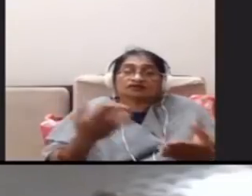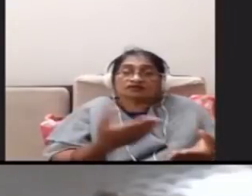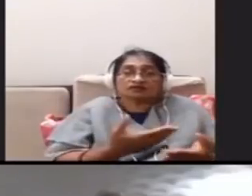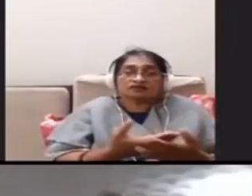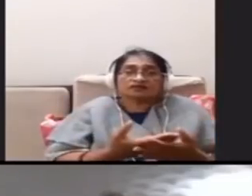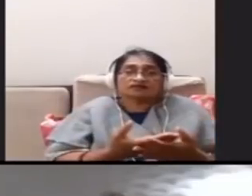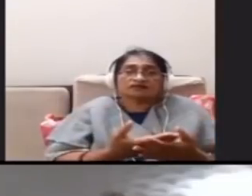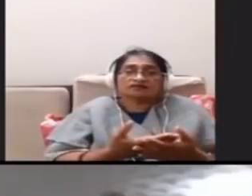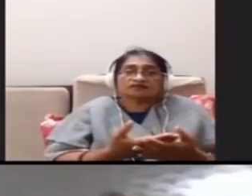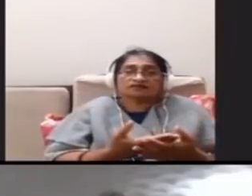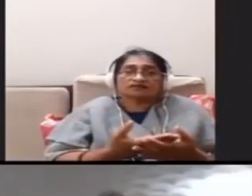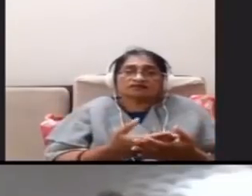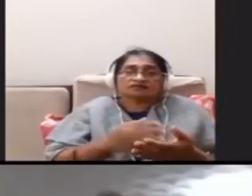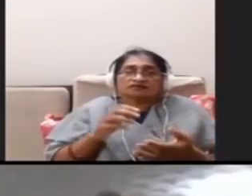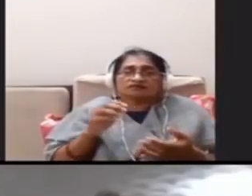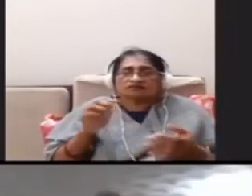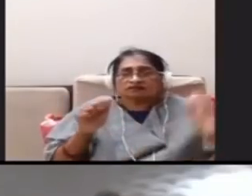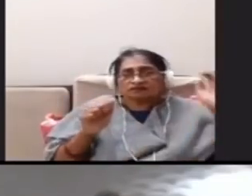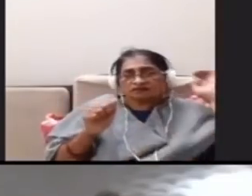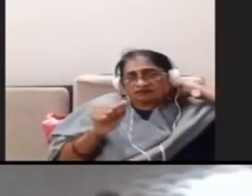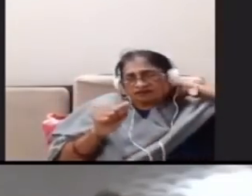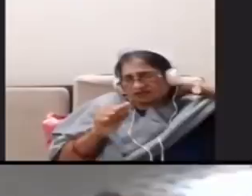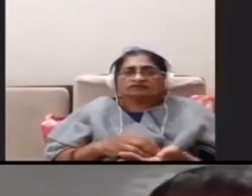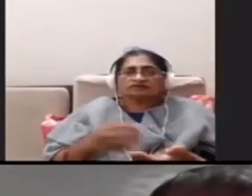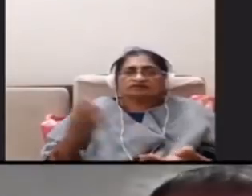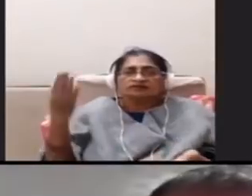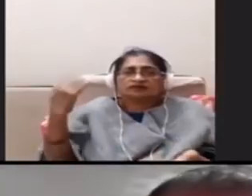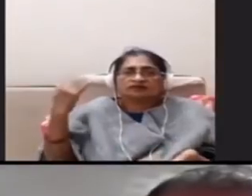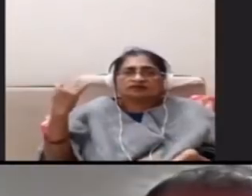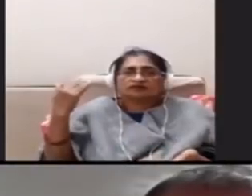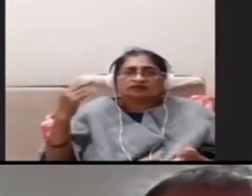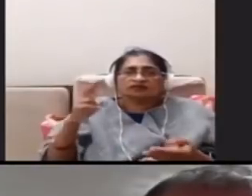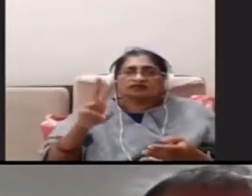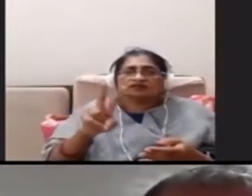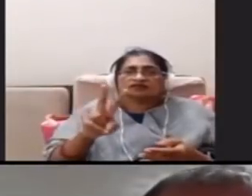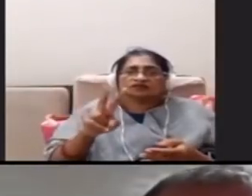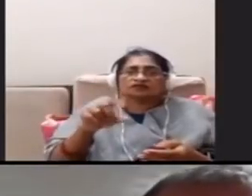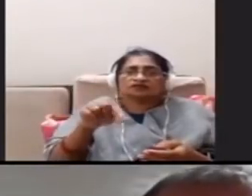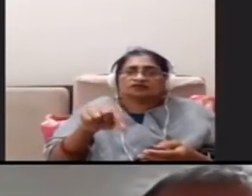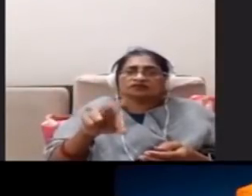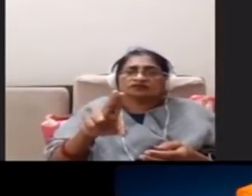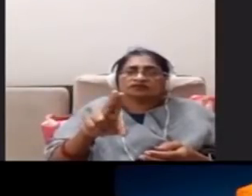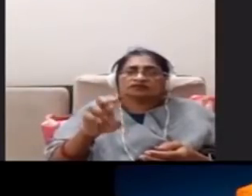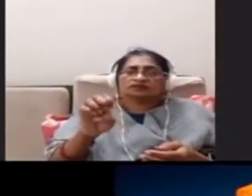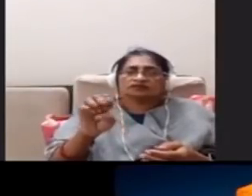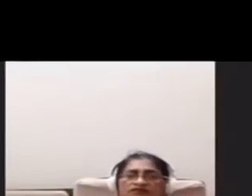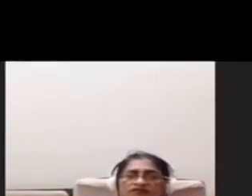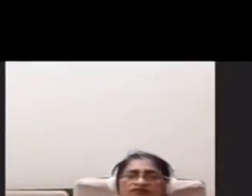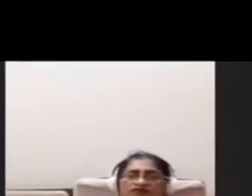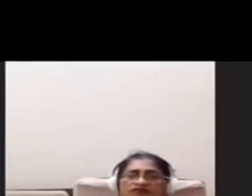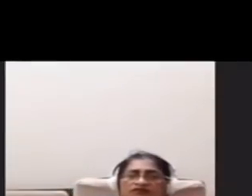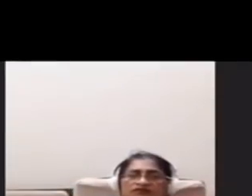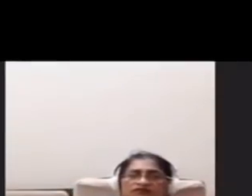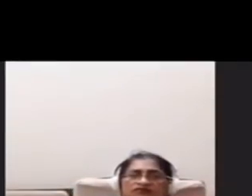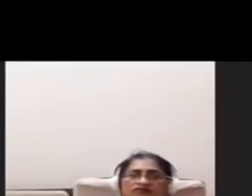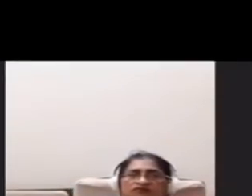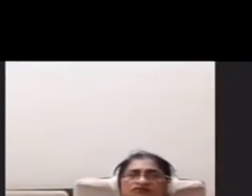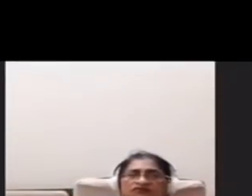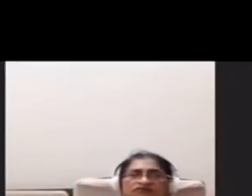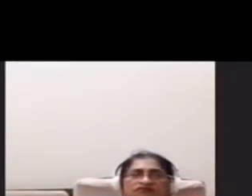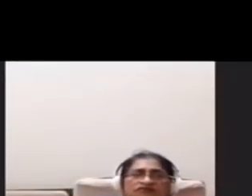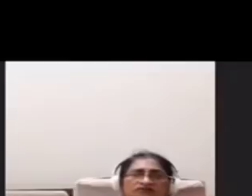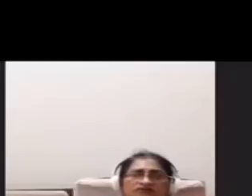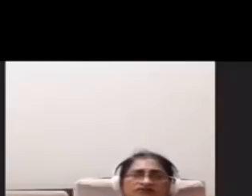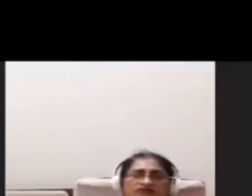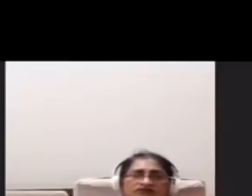And, Alison, thank you so much for that as well. I'd like to introduce an artist from the